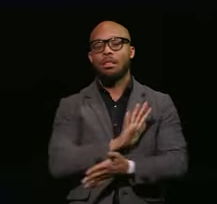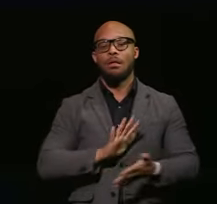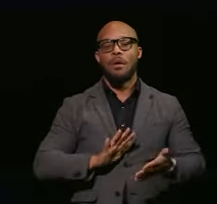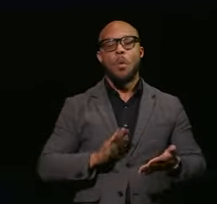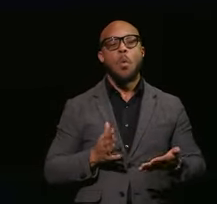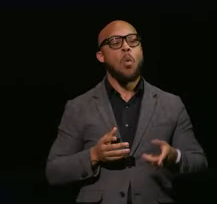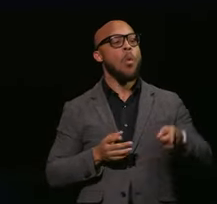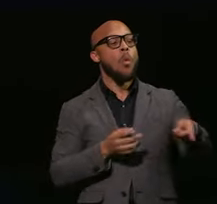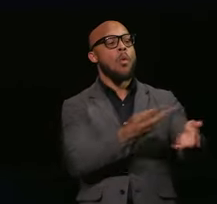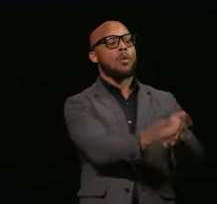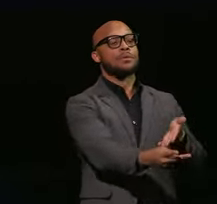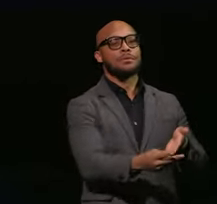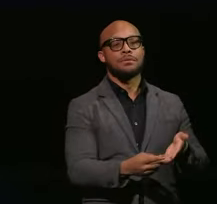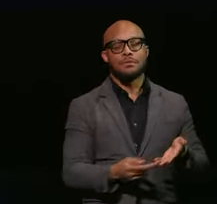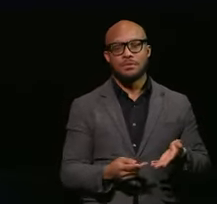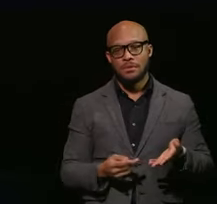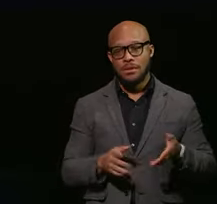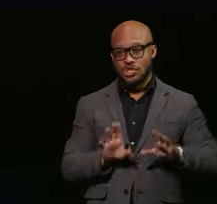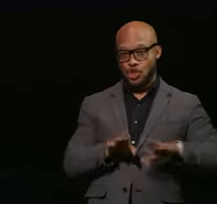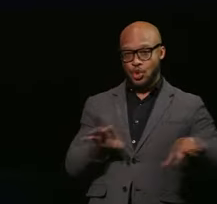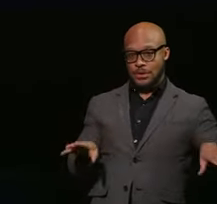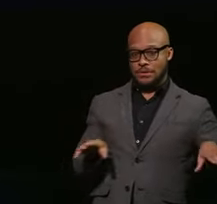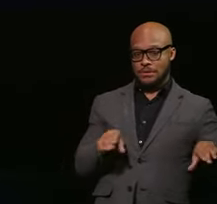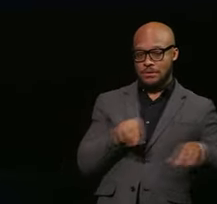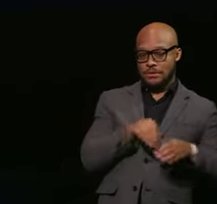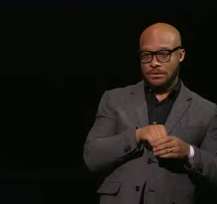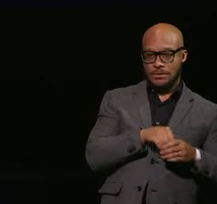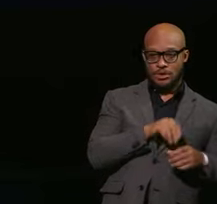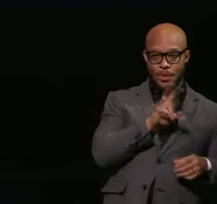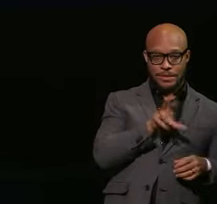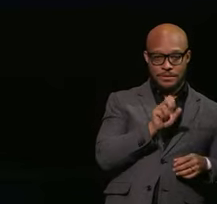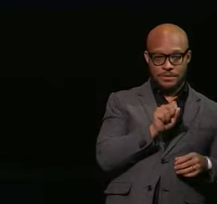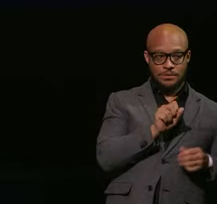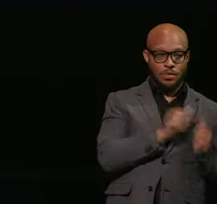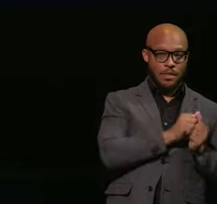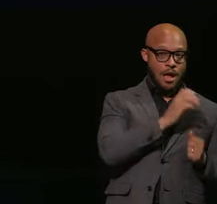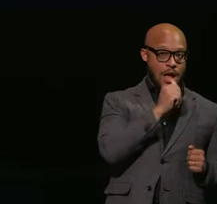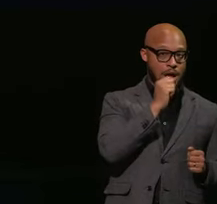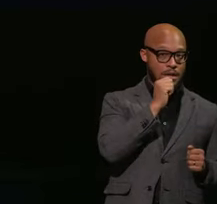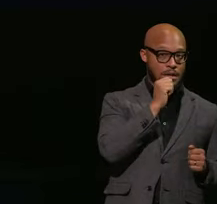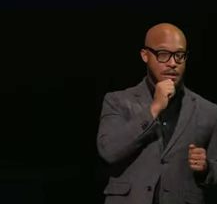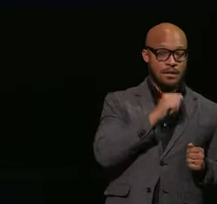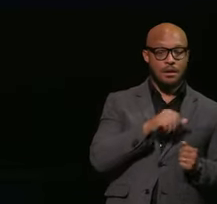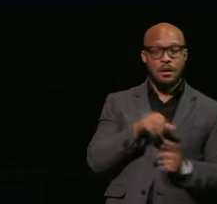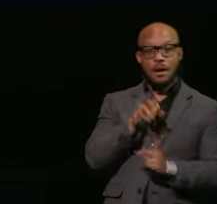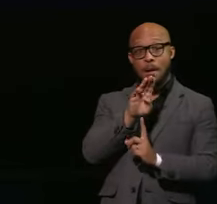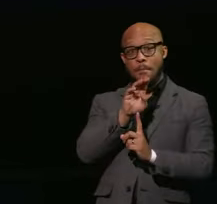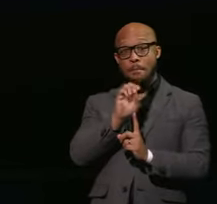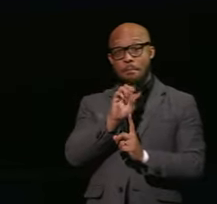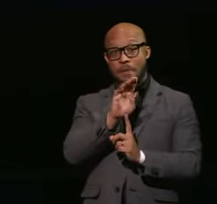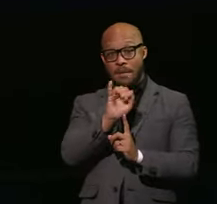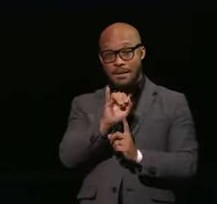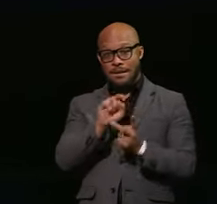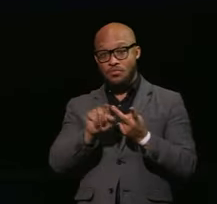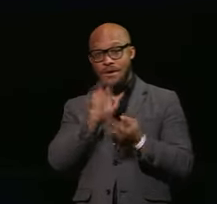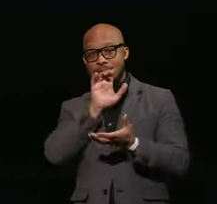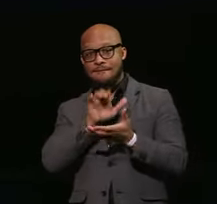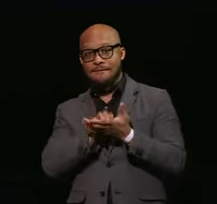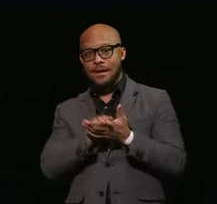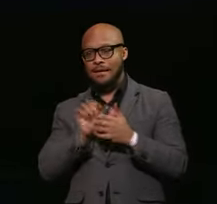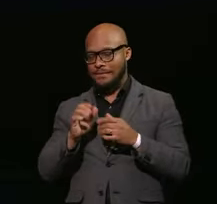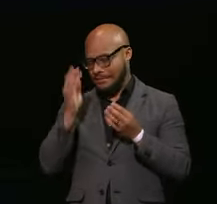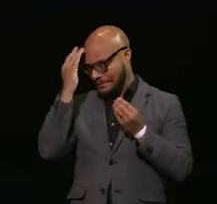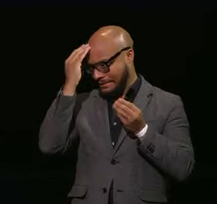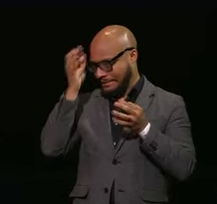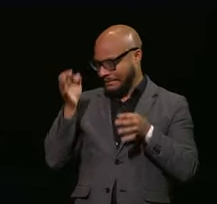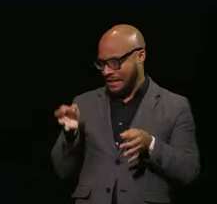aunt, and Barbie and Bobby are making a decision about whether she will go there to be with the kids.